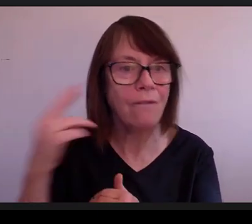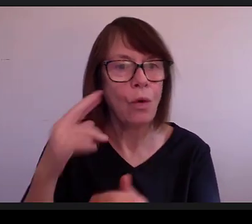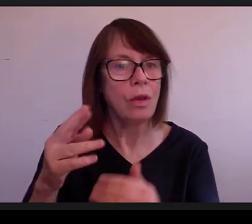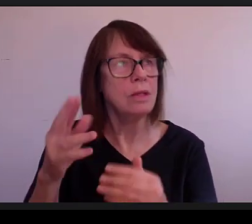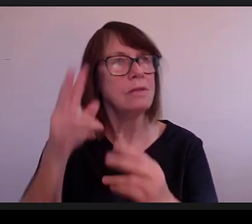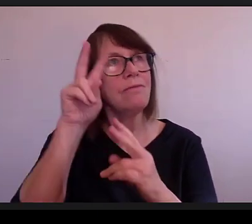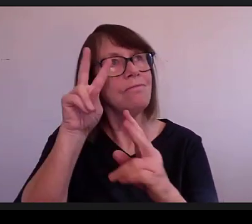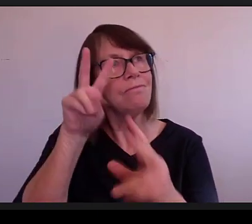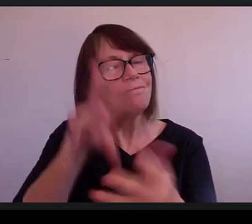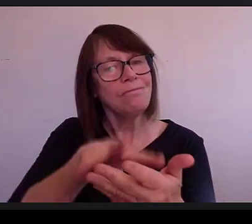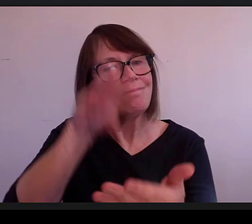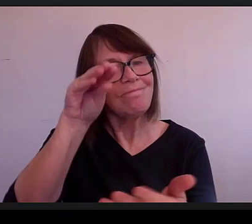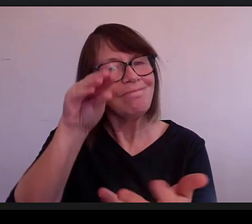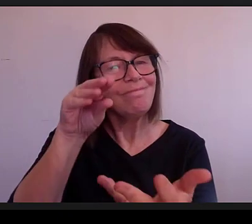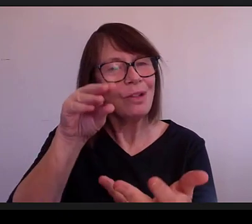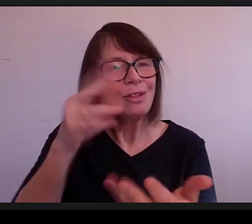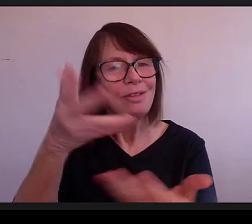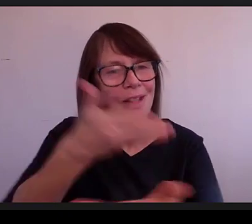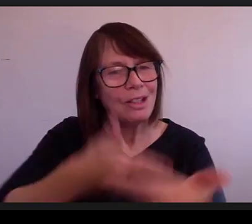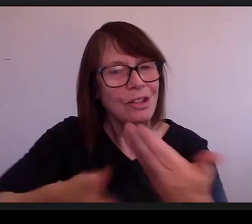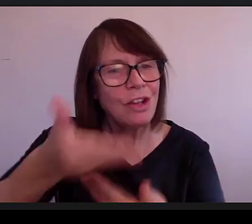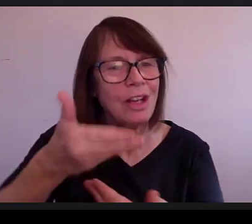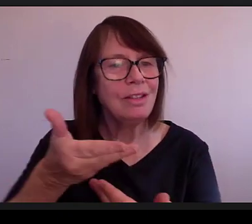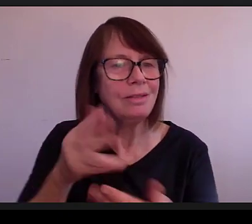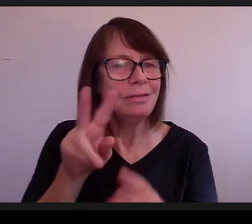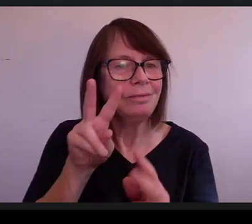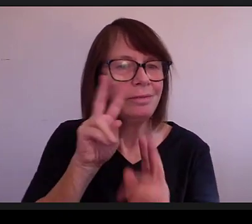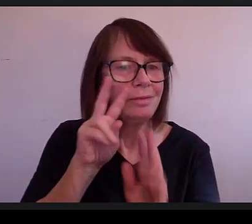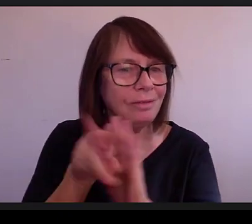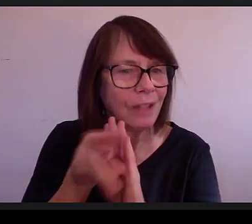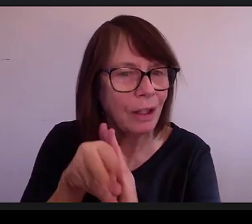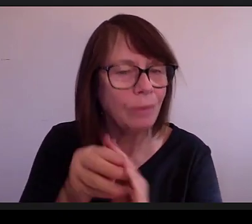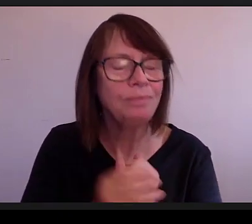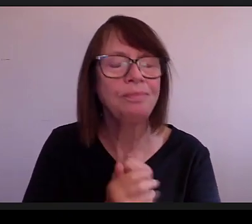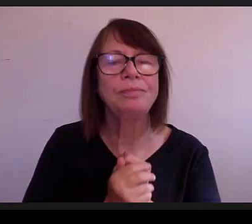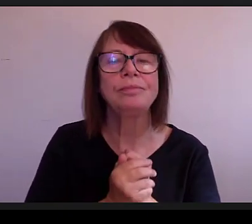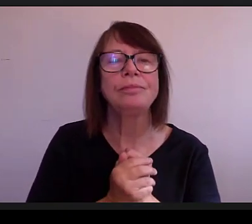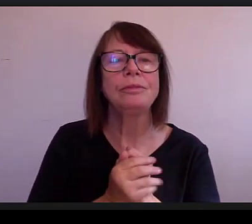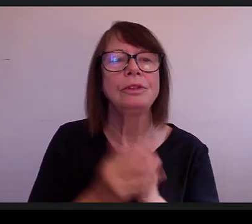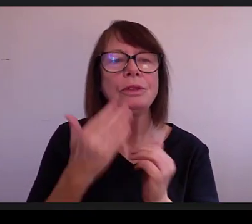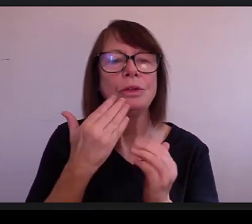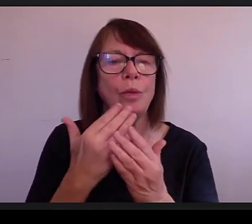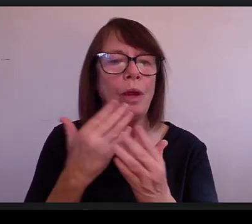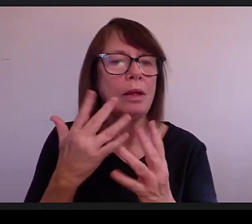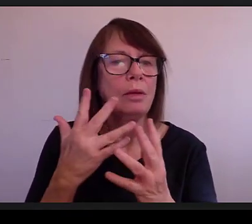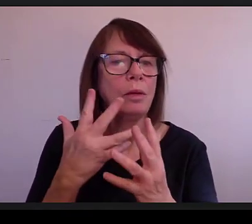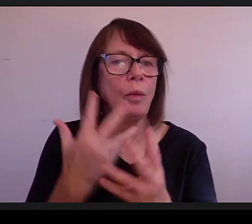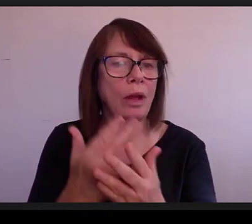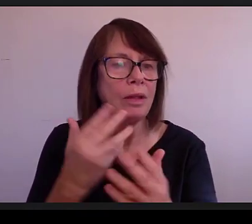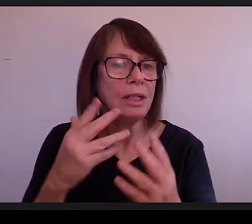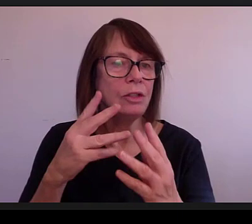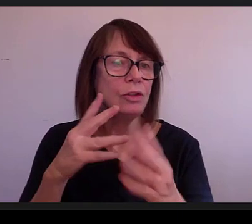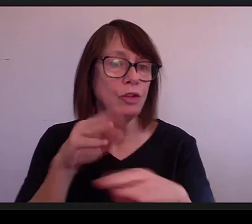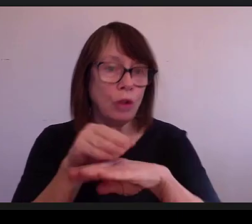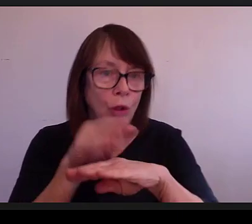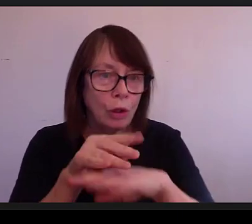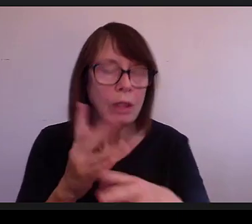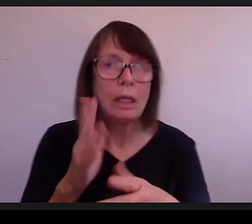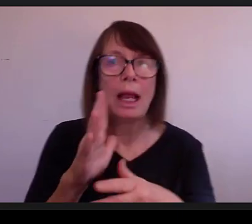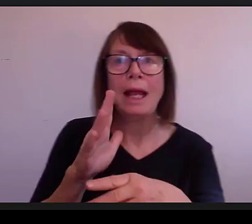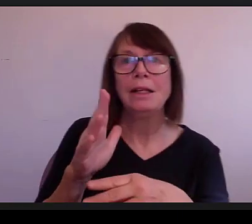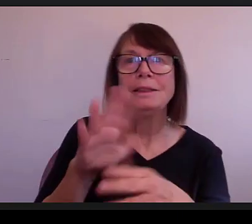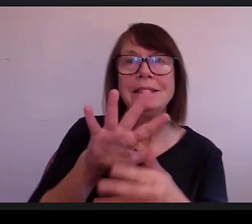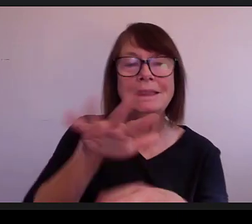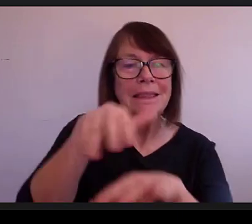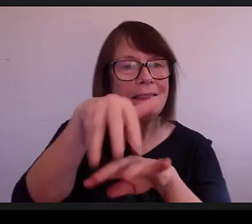exchange. Denise is currently board chair of First Peoples Wellness Circle and has been an Indigenous advisor on a number of boards